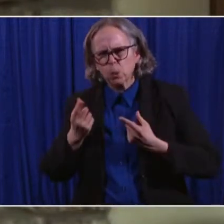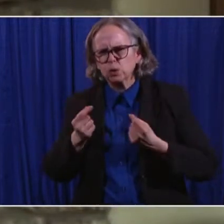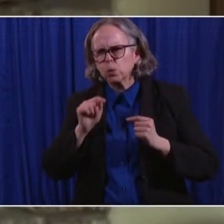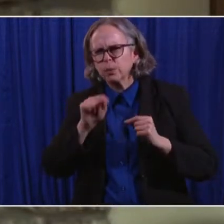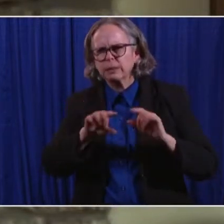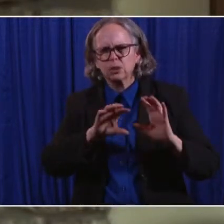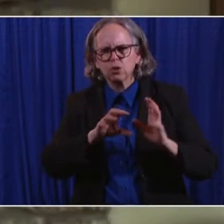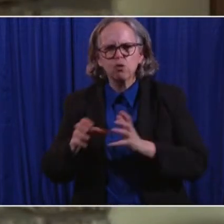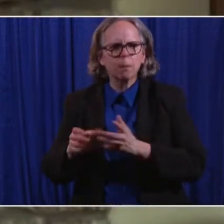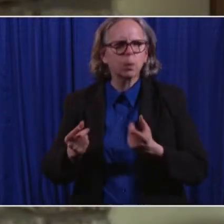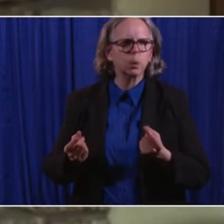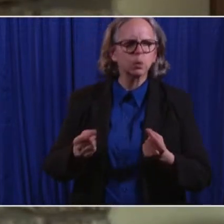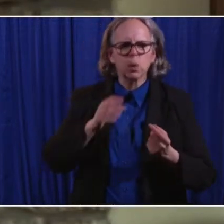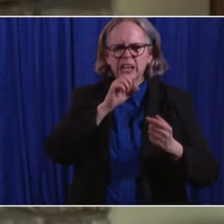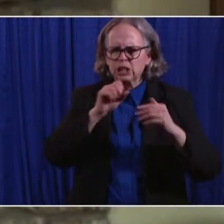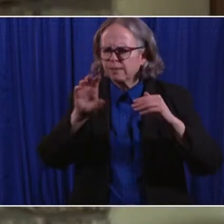see,